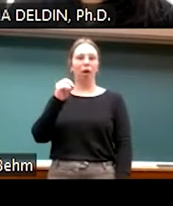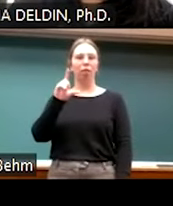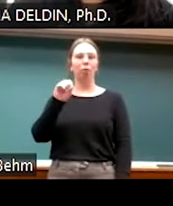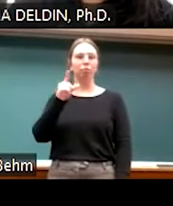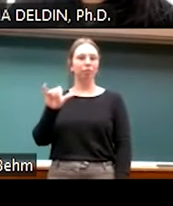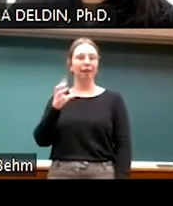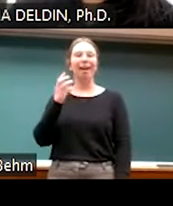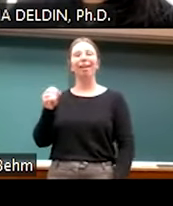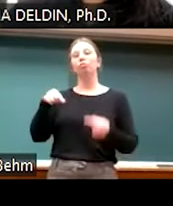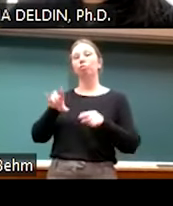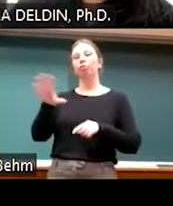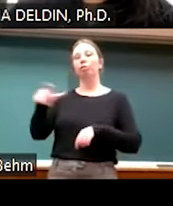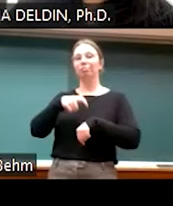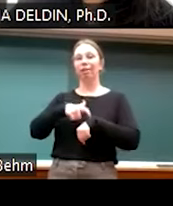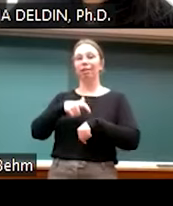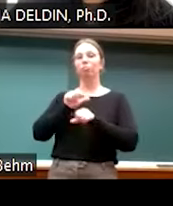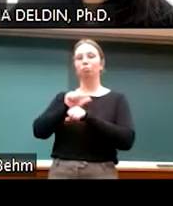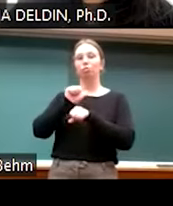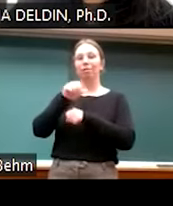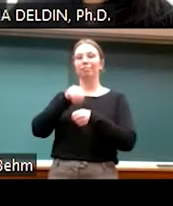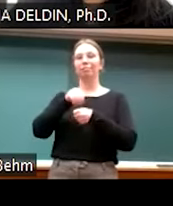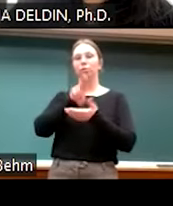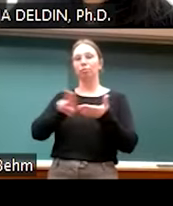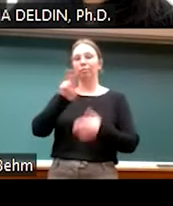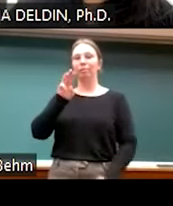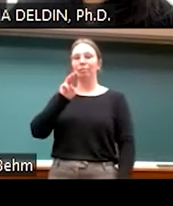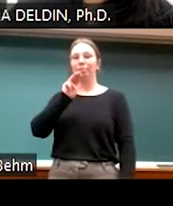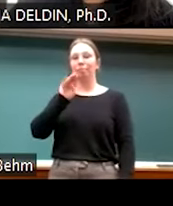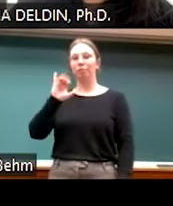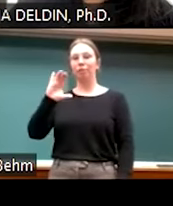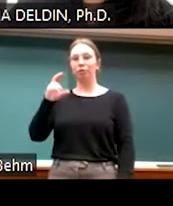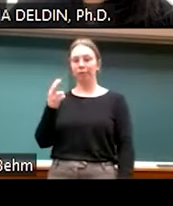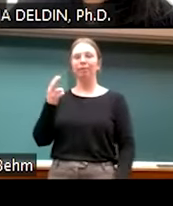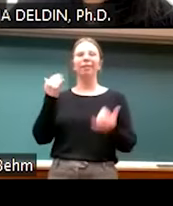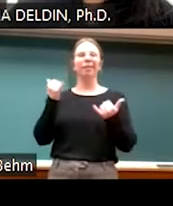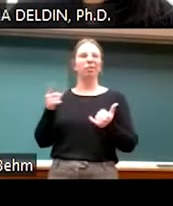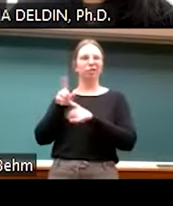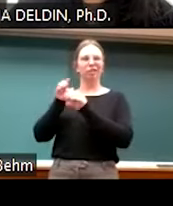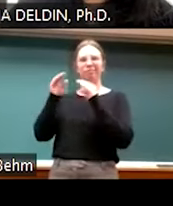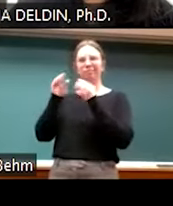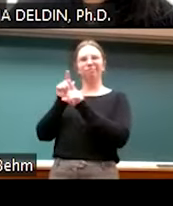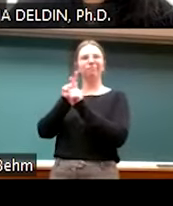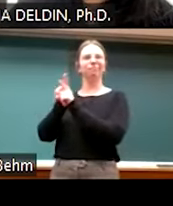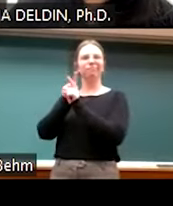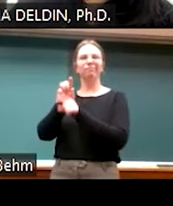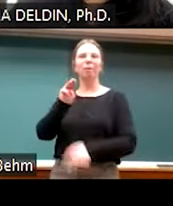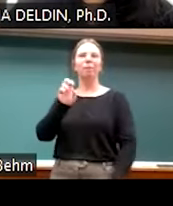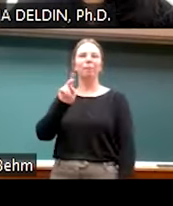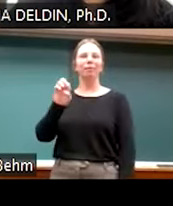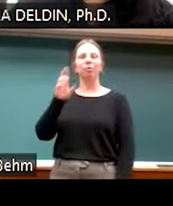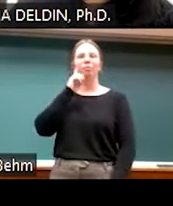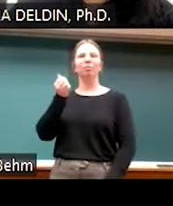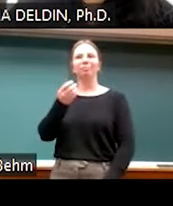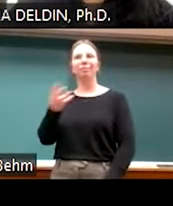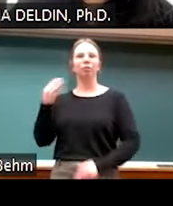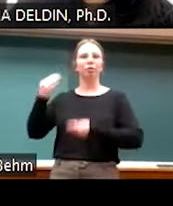at Michigan, Patty has mentored now, I guess, several generations of students who've gone on to some